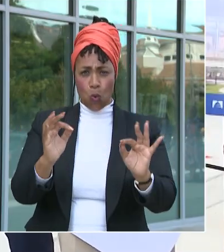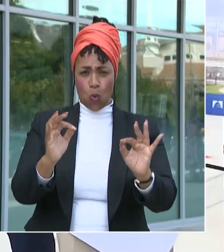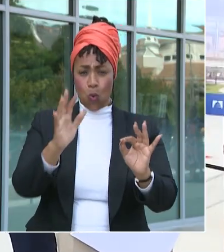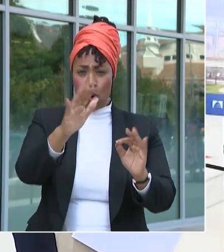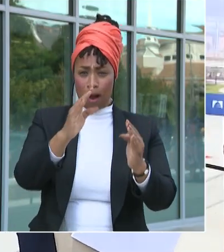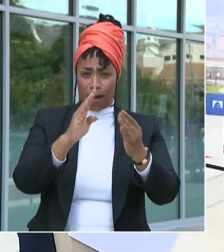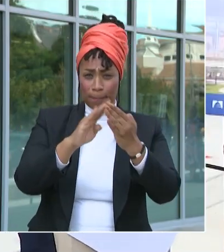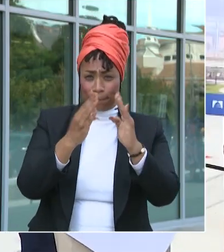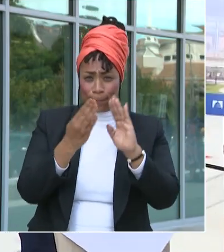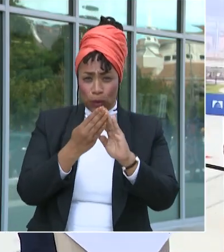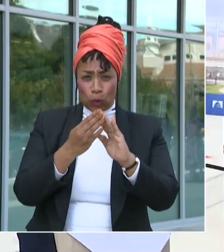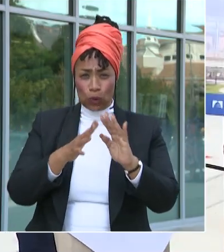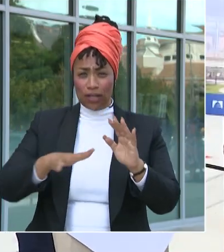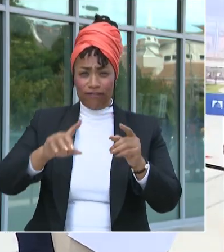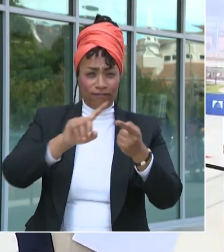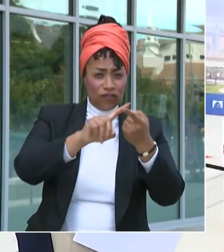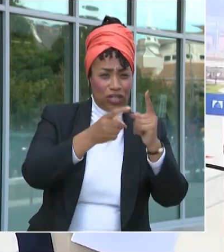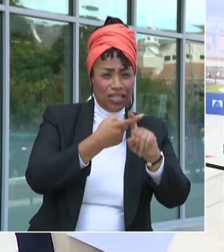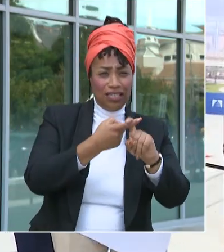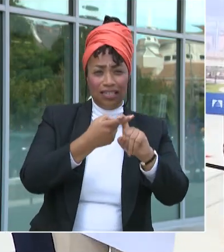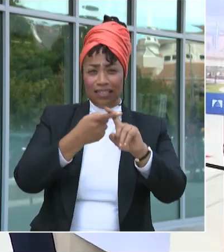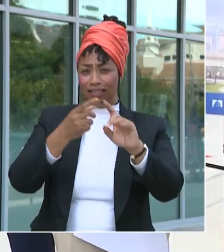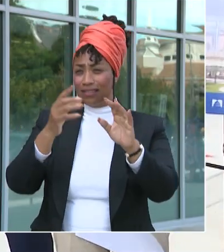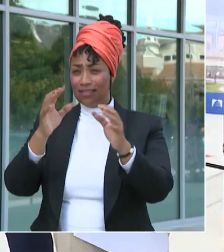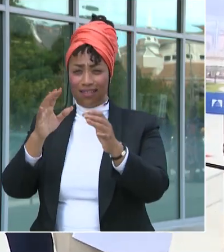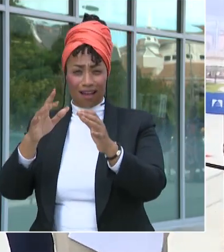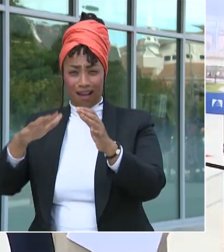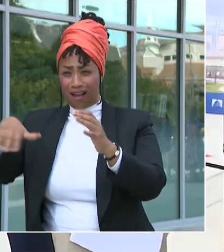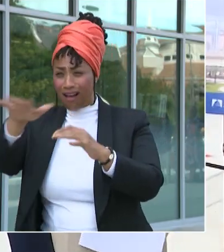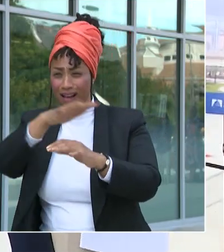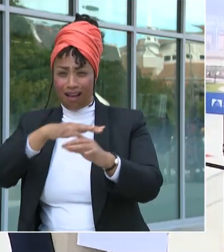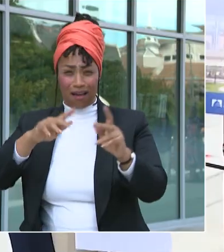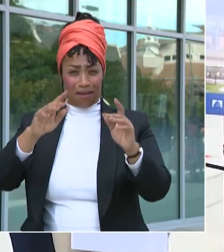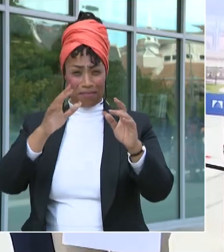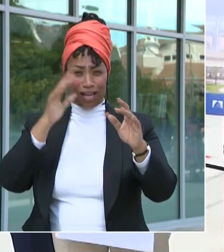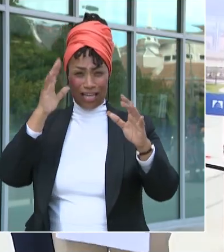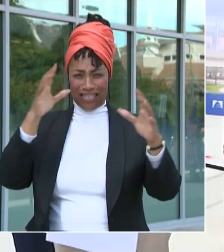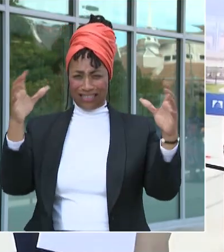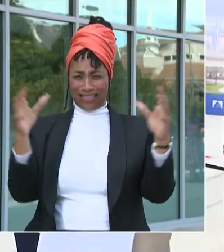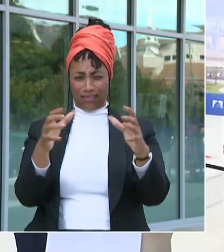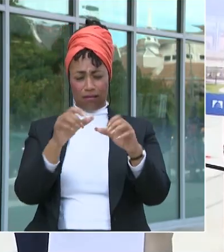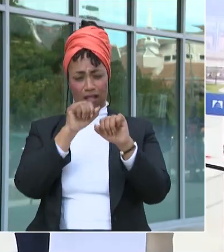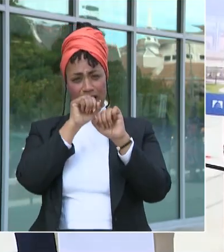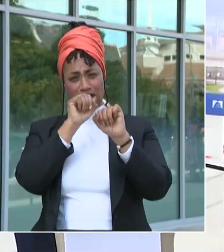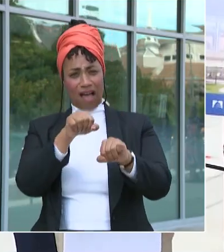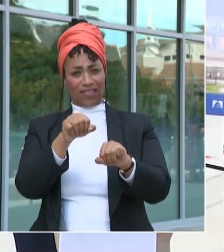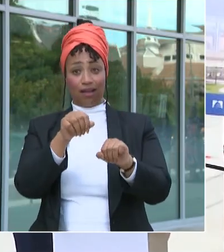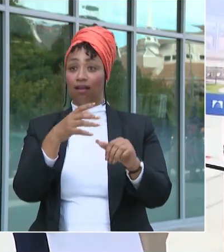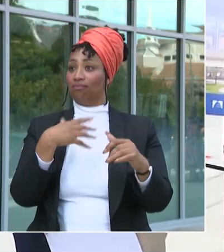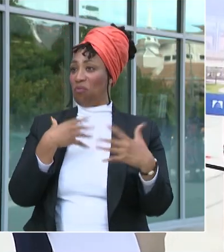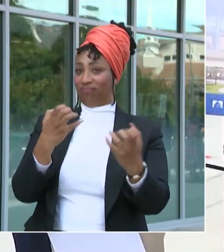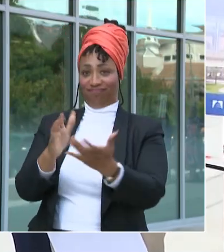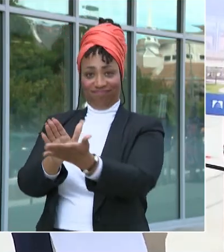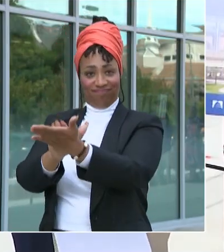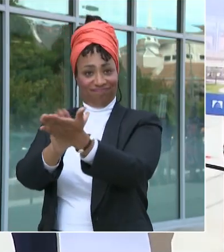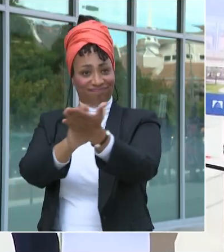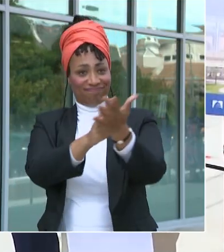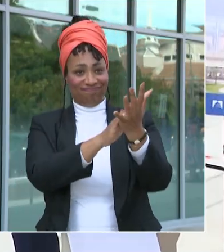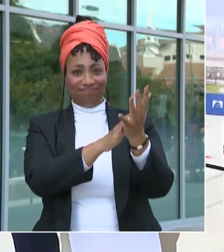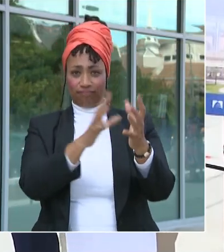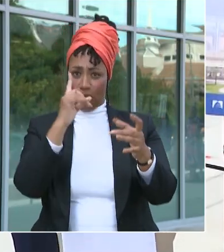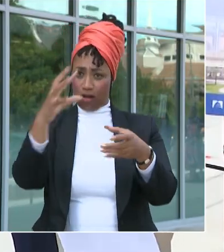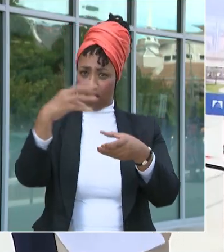love. So I just want to say congratulations to all of those who have been involved in